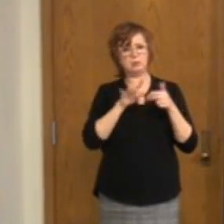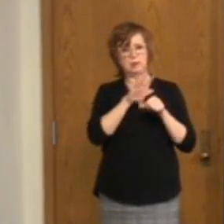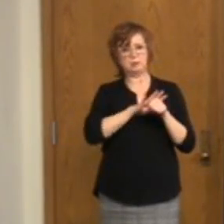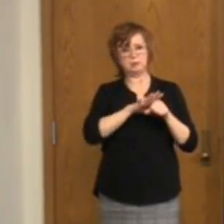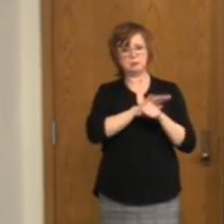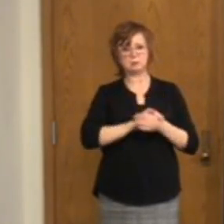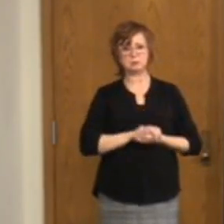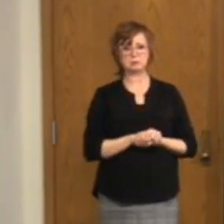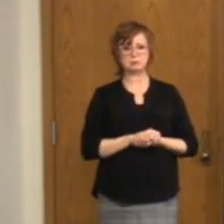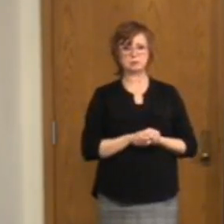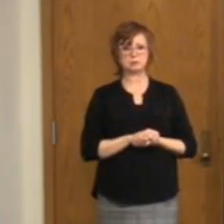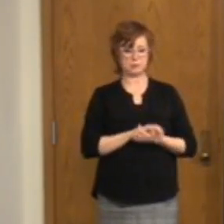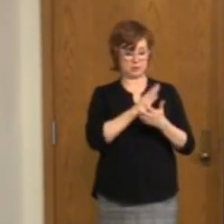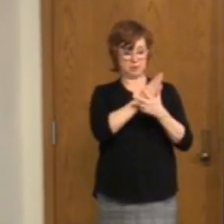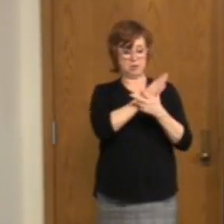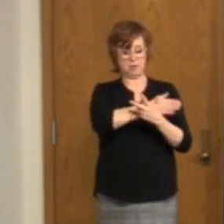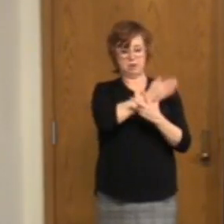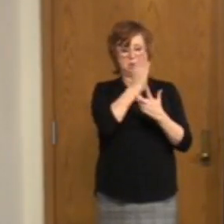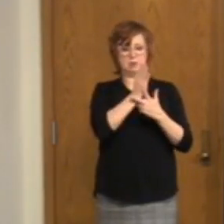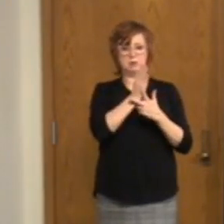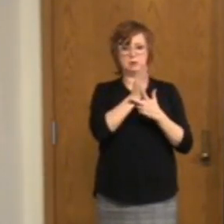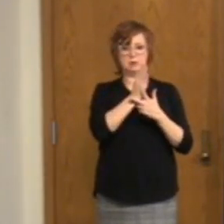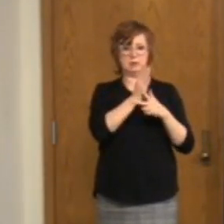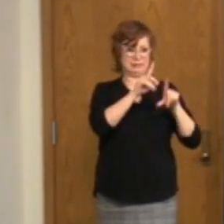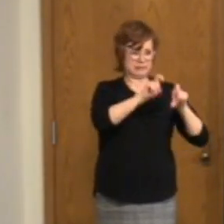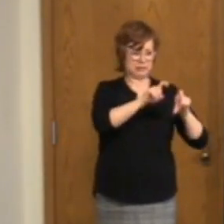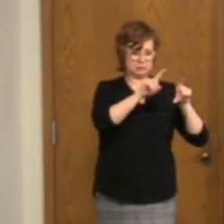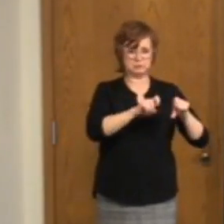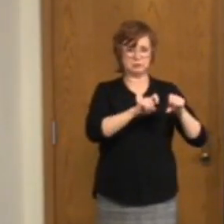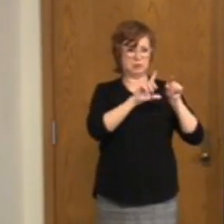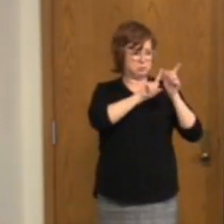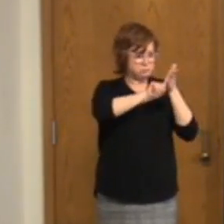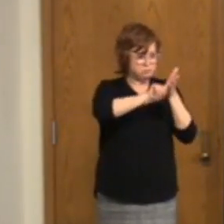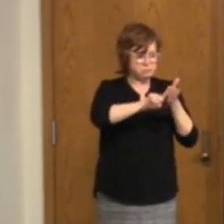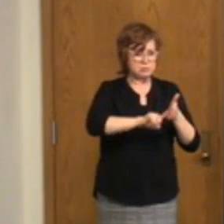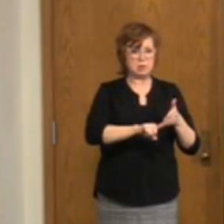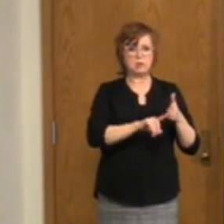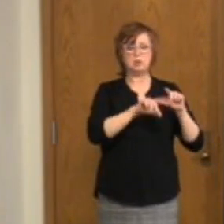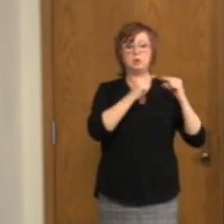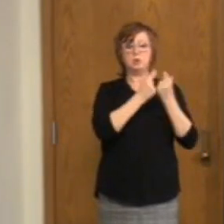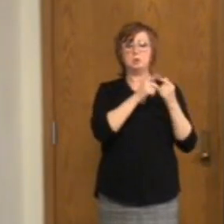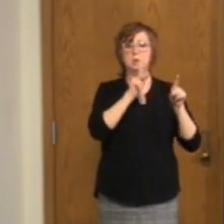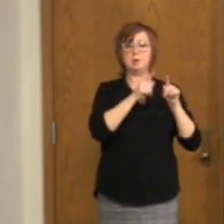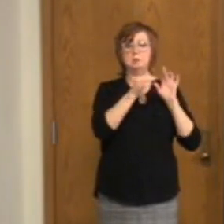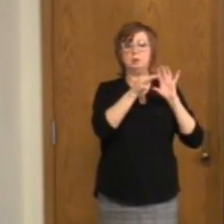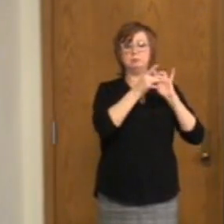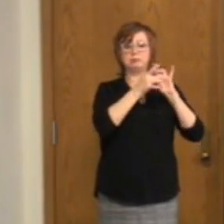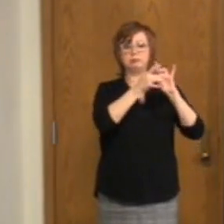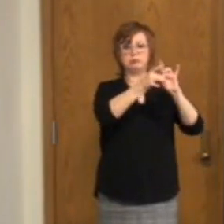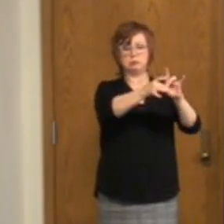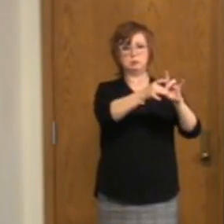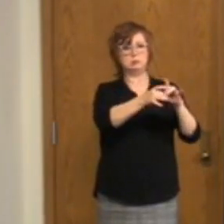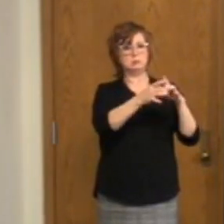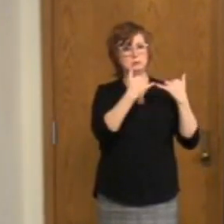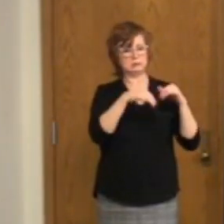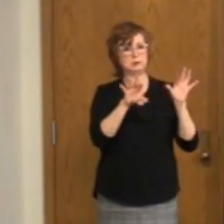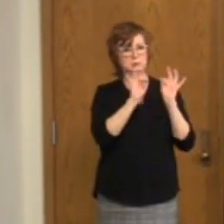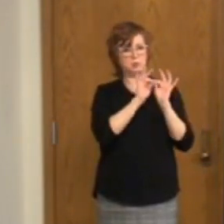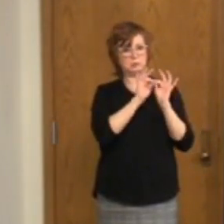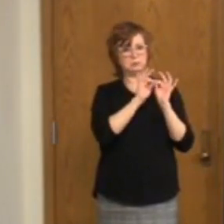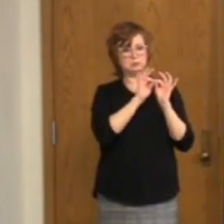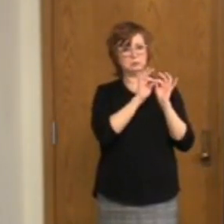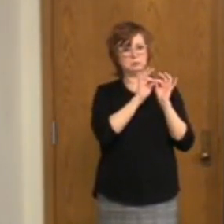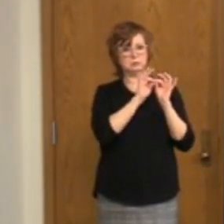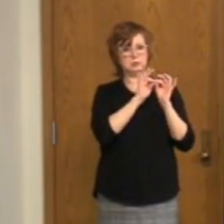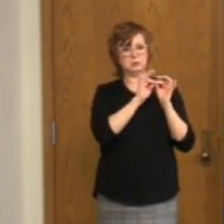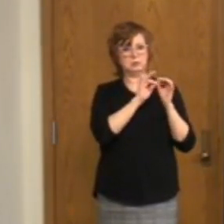talked about the offensive strategy, testing and contact tracing. Contact tracing is still going to be important throughout the pandemic. It